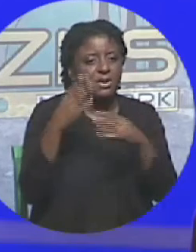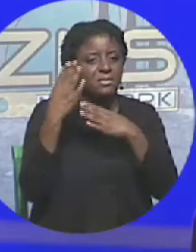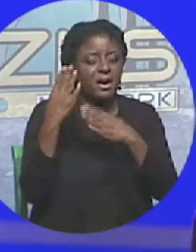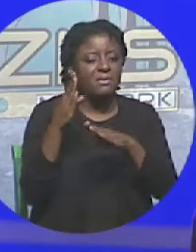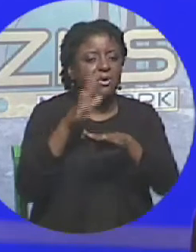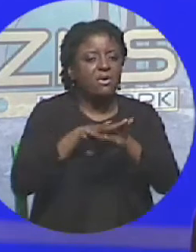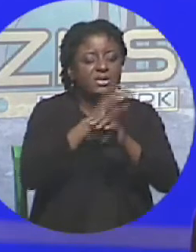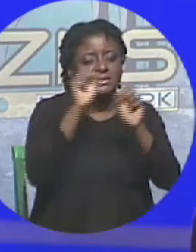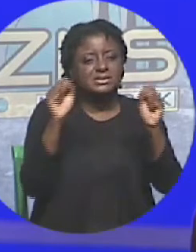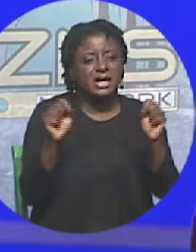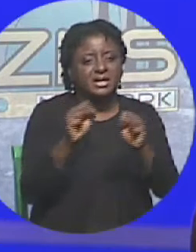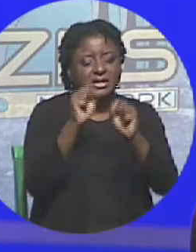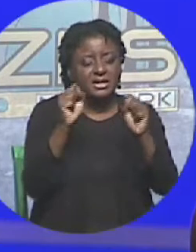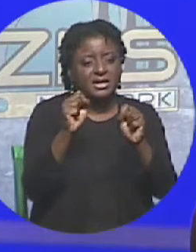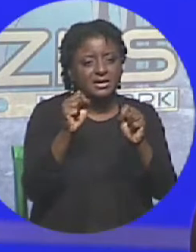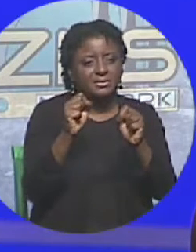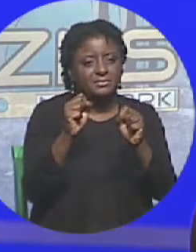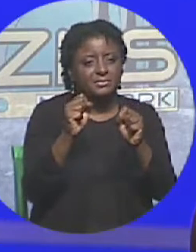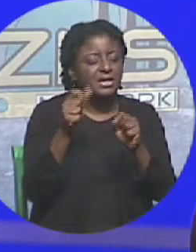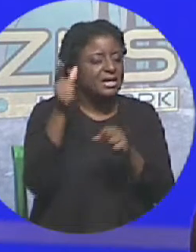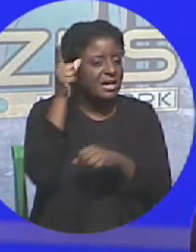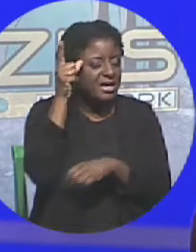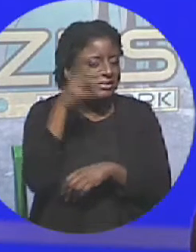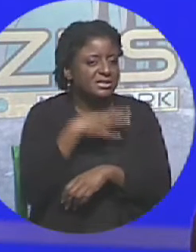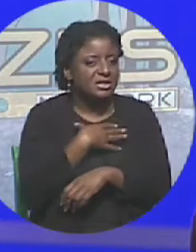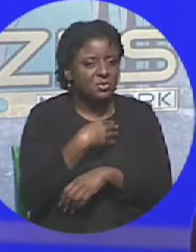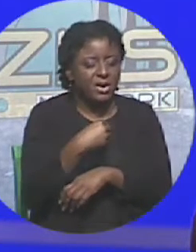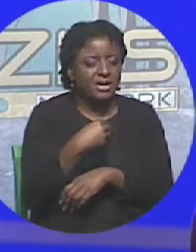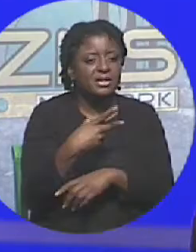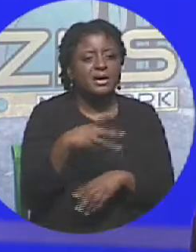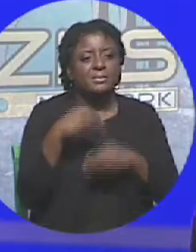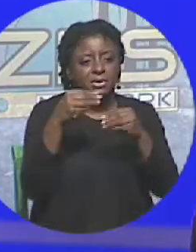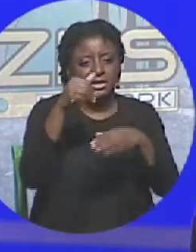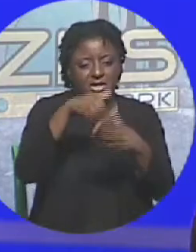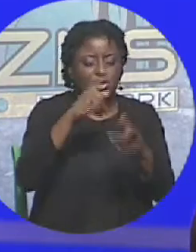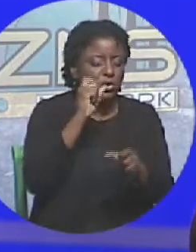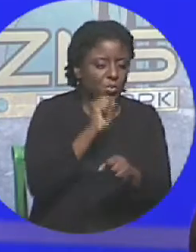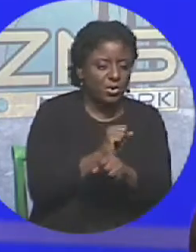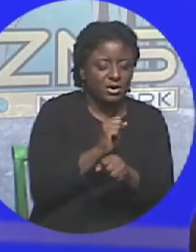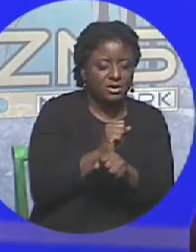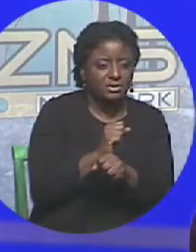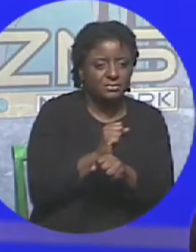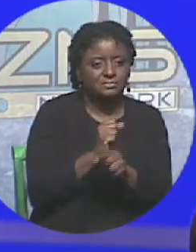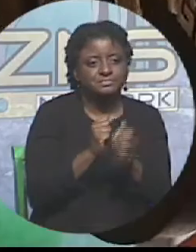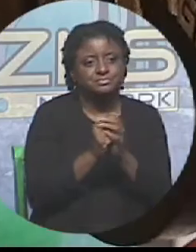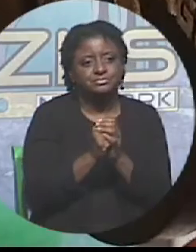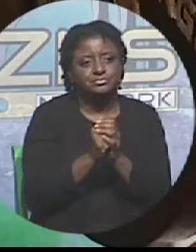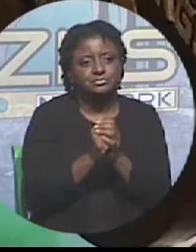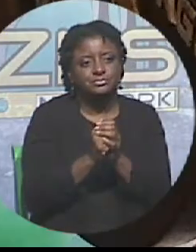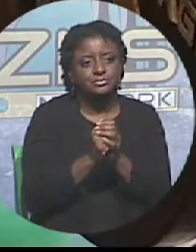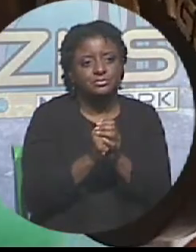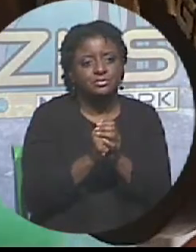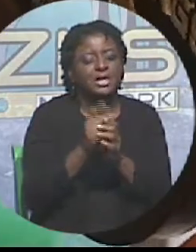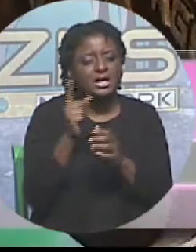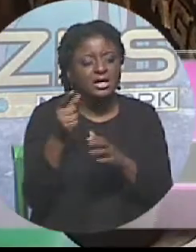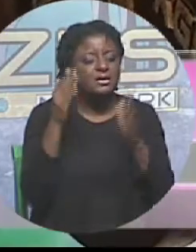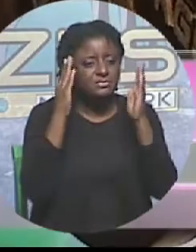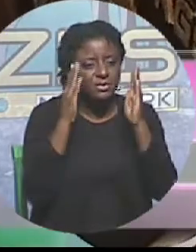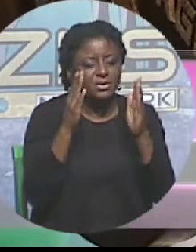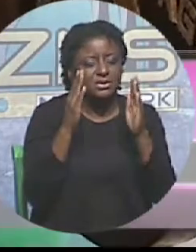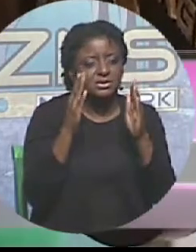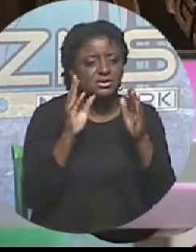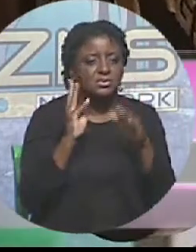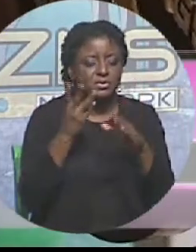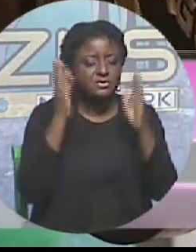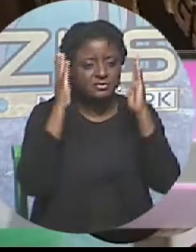McQueen has been training Leslie White, and he says they've definitely put in the work to get the job done. He'll focus on a bench one day, and